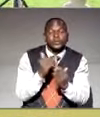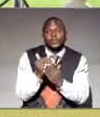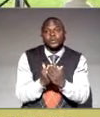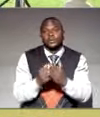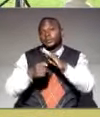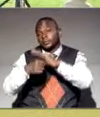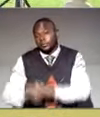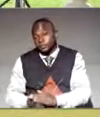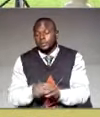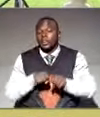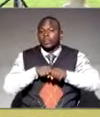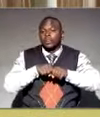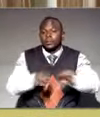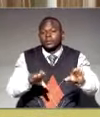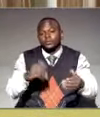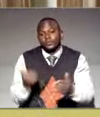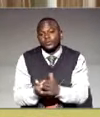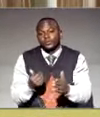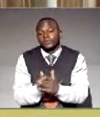has fueled the spread of new infections.